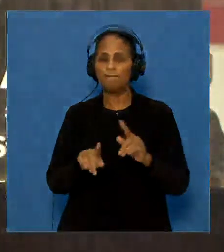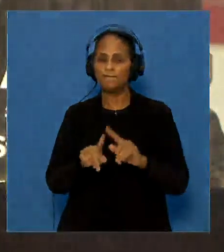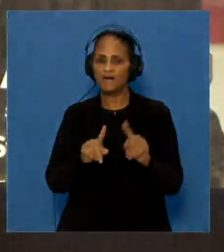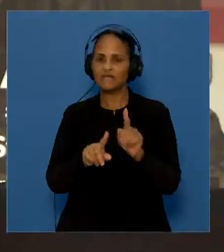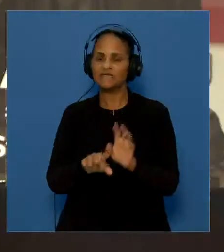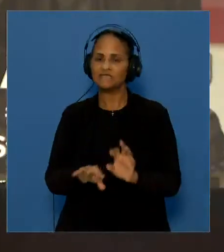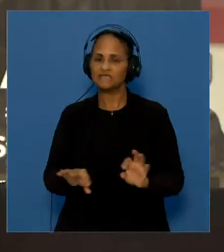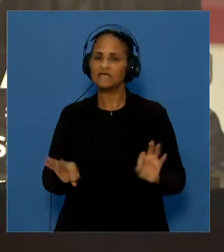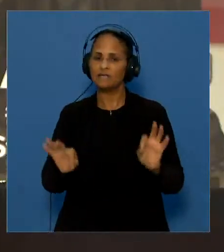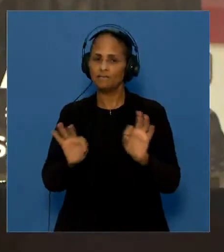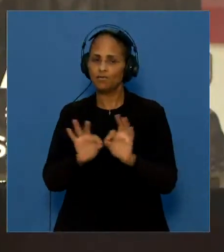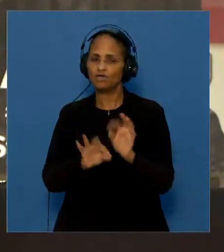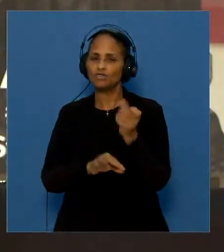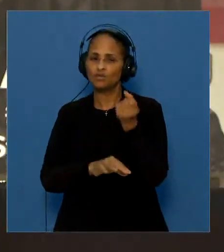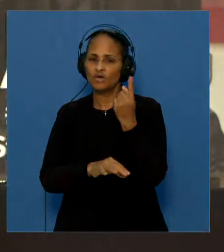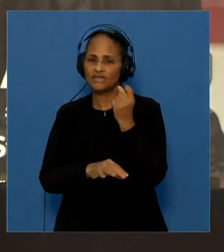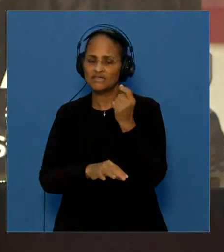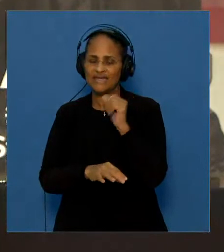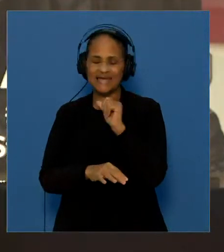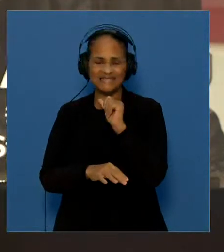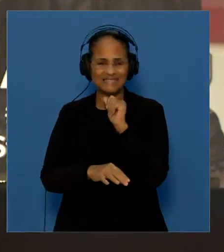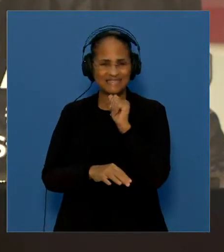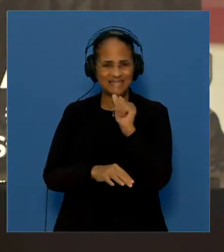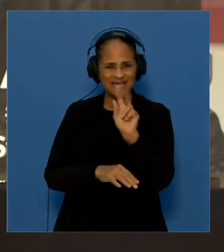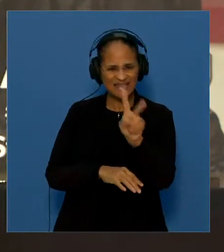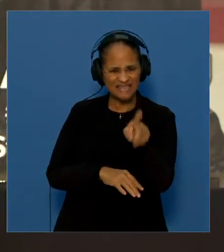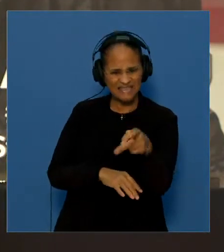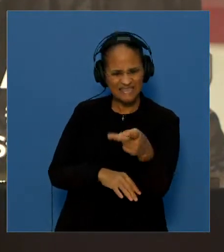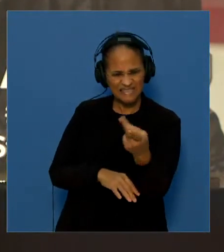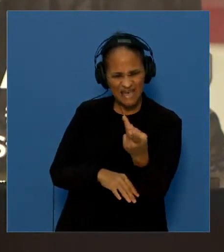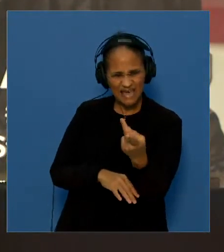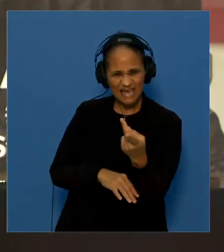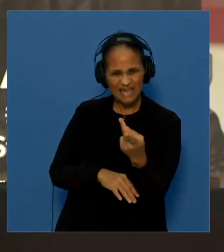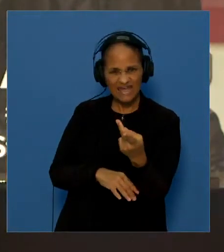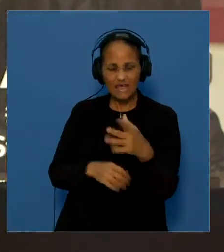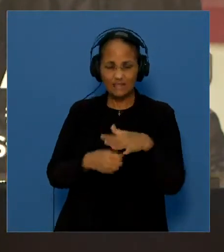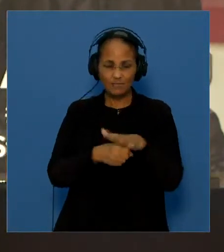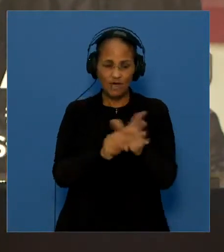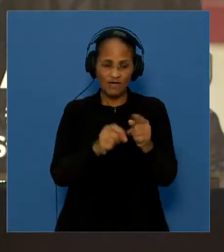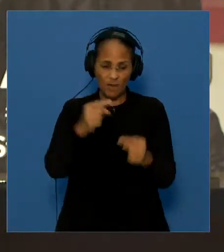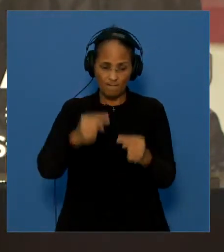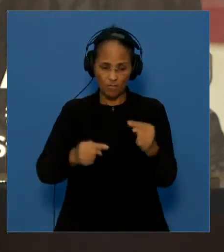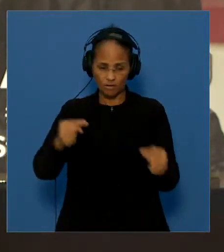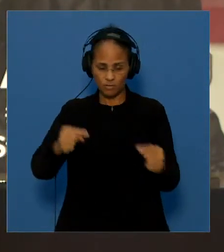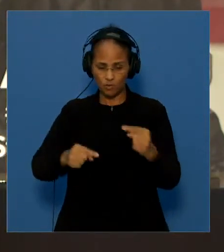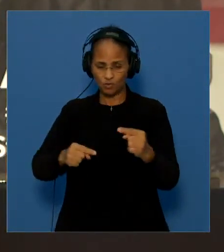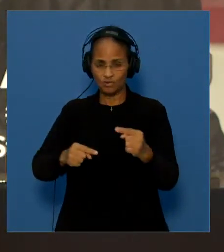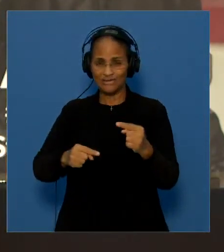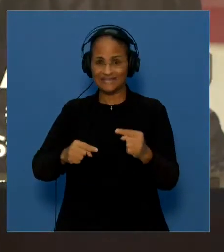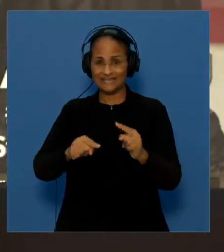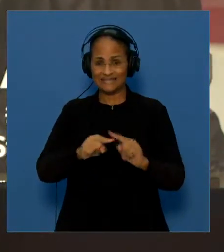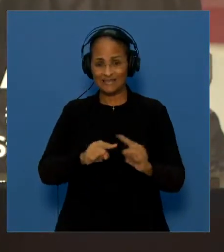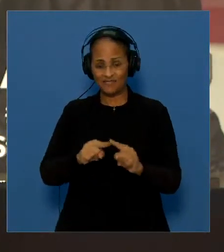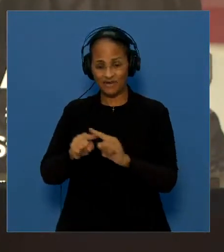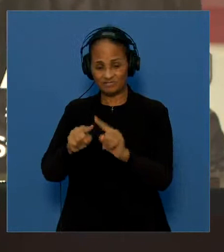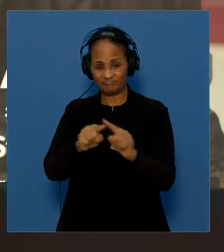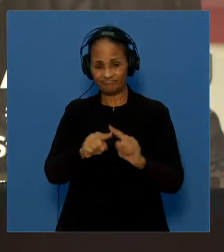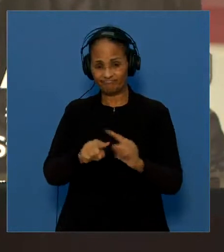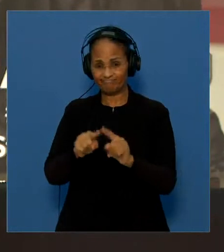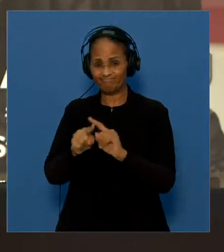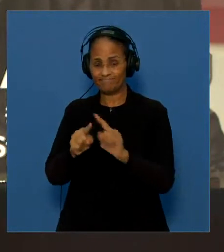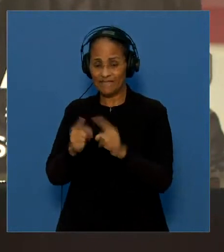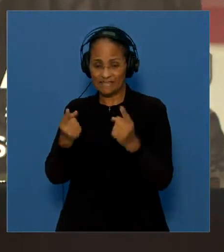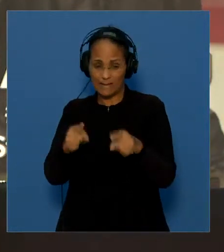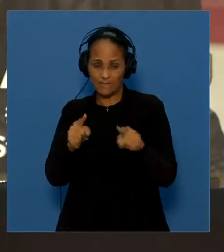note that this is not the second variant of the coronavirus. The coronavirus has had multiple different mutations which have taken place throughout the